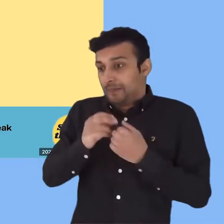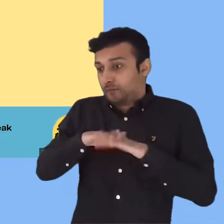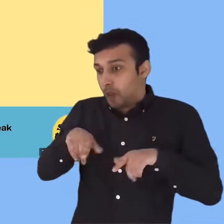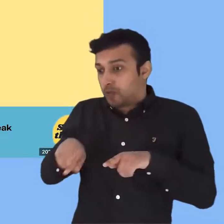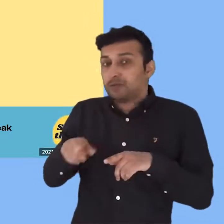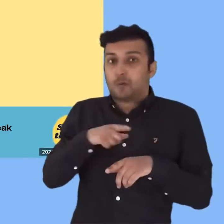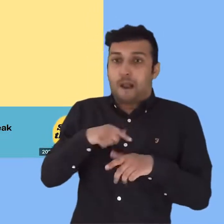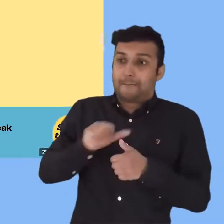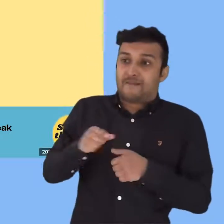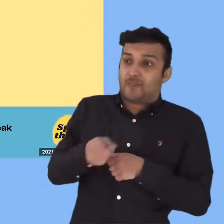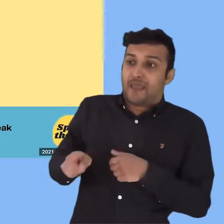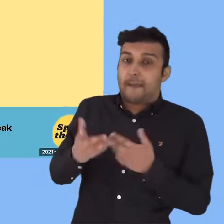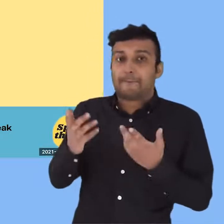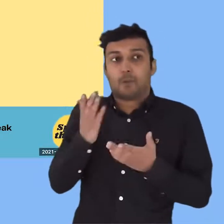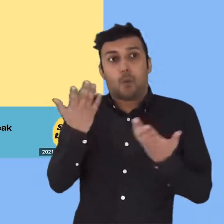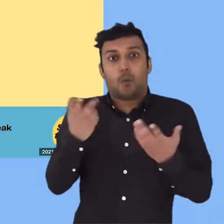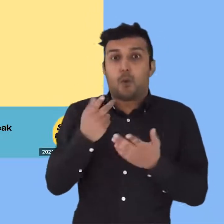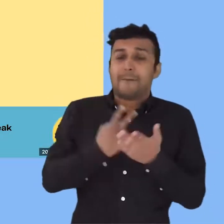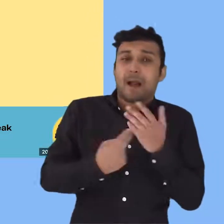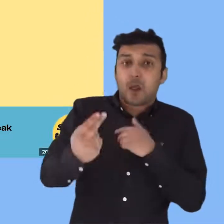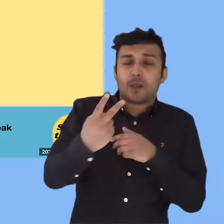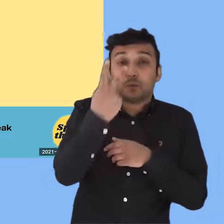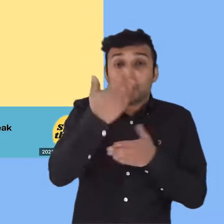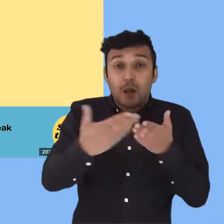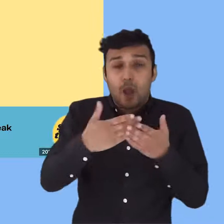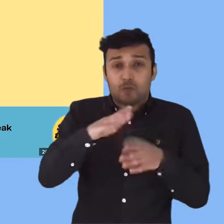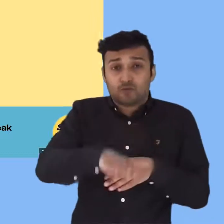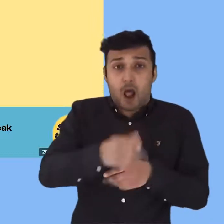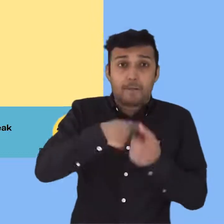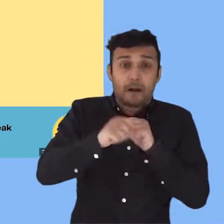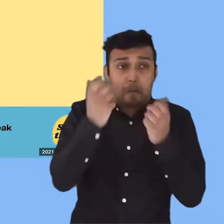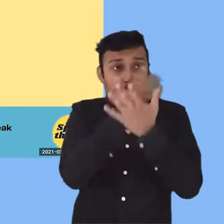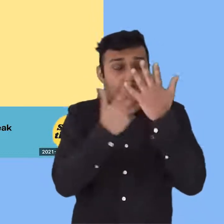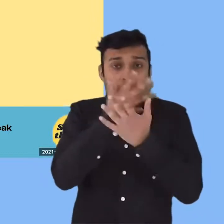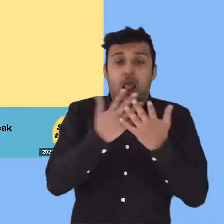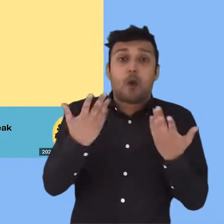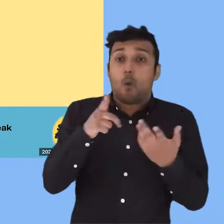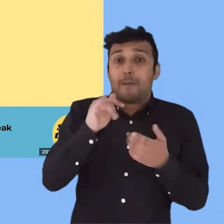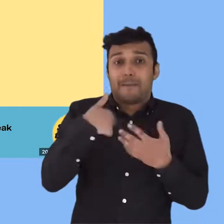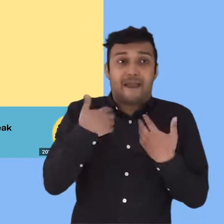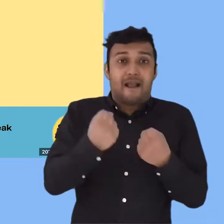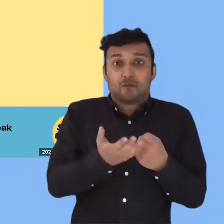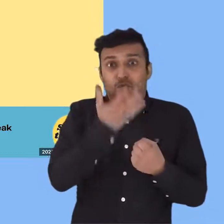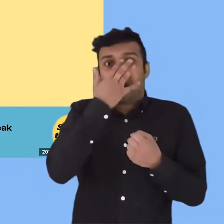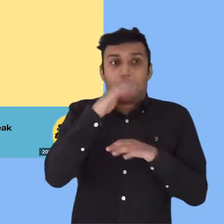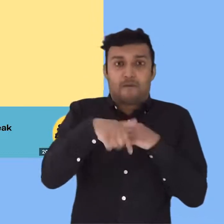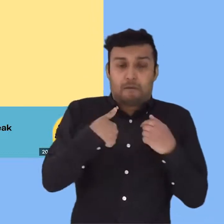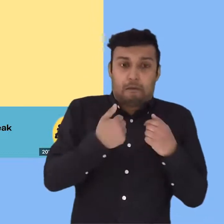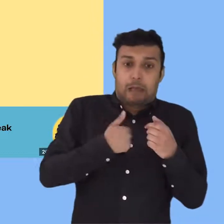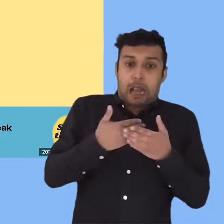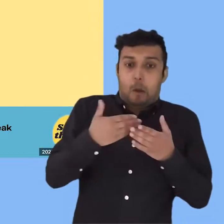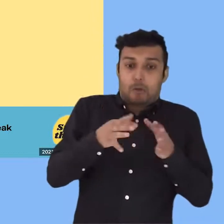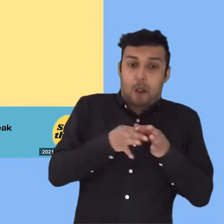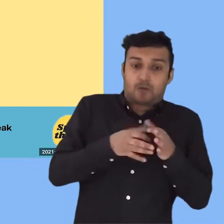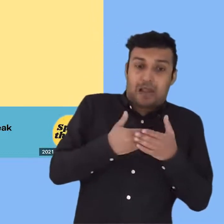child, or maybe bilingualism is confusing, and some shame around the minority languages. Cultural